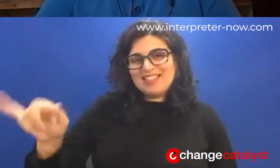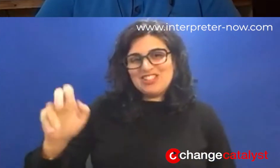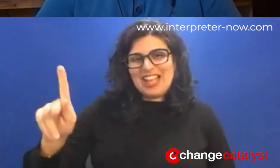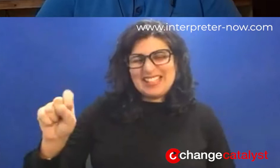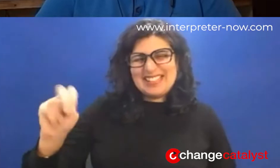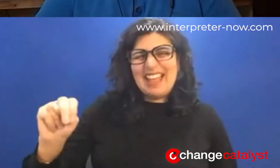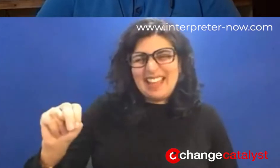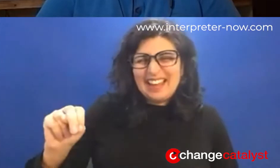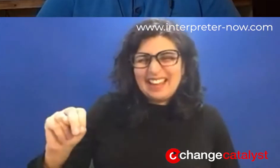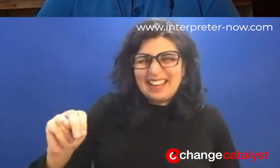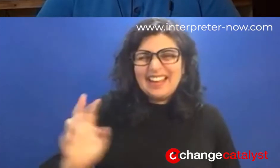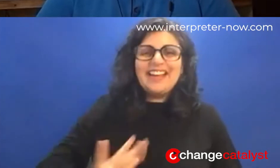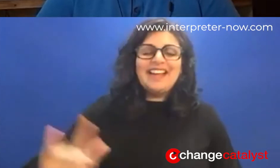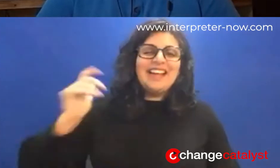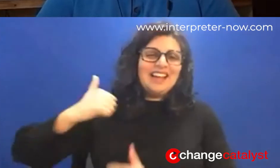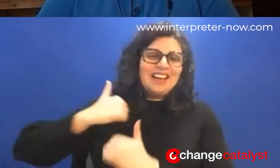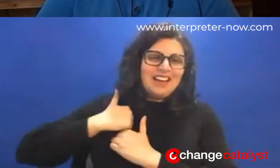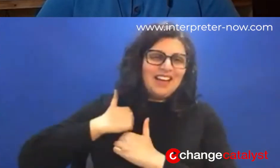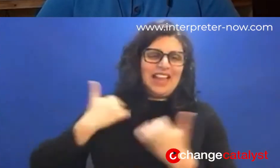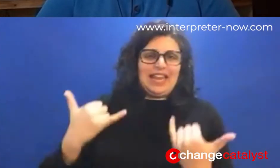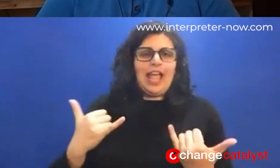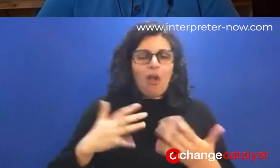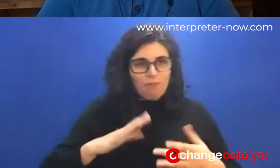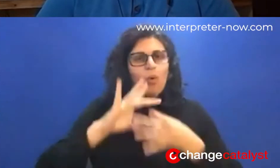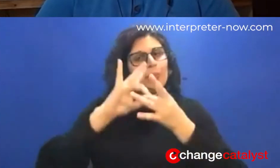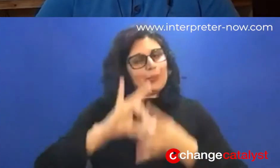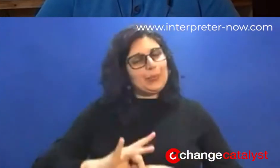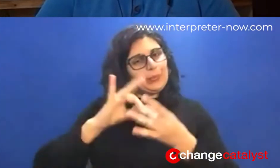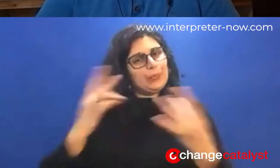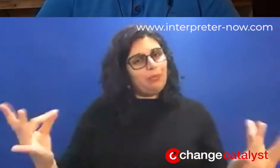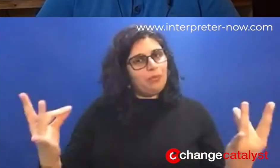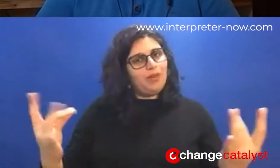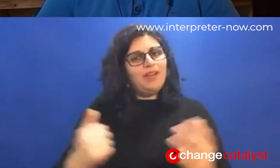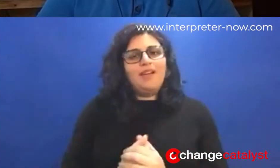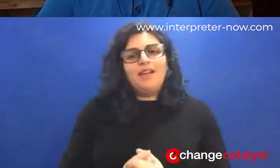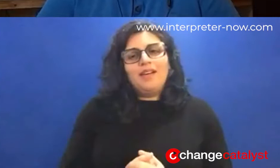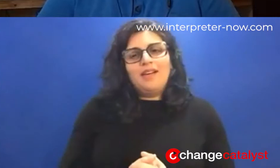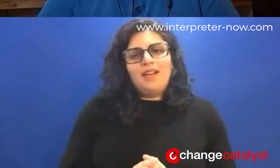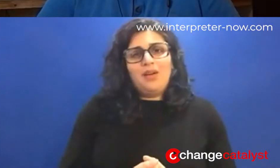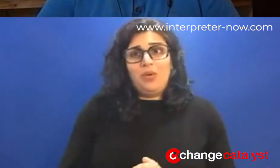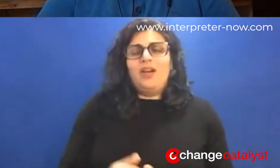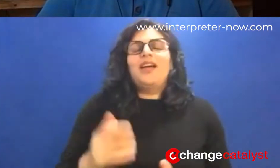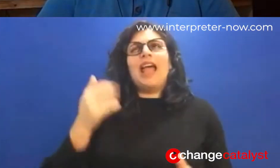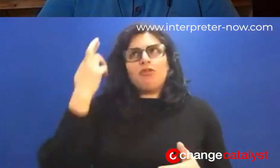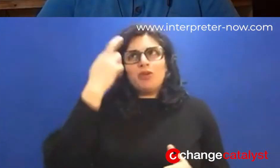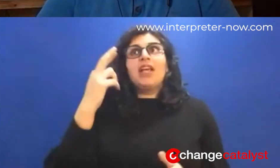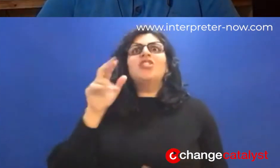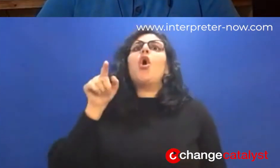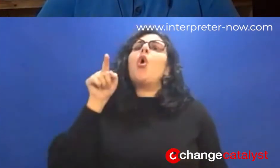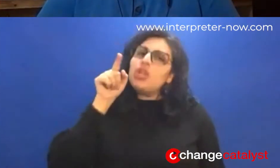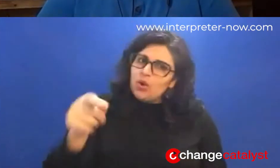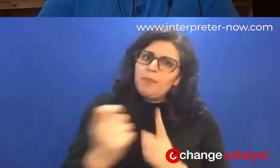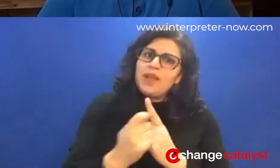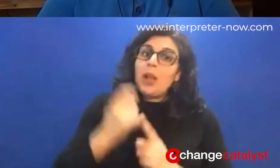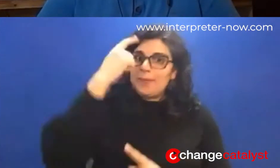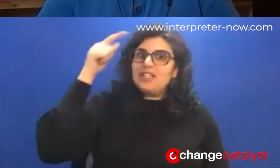what's happening, to Tonita's point of saying, well, that's you. That has nothing to do with me. I know what I am. I know